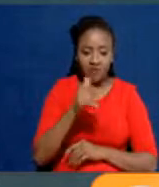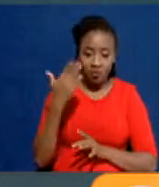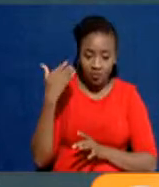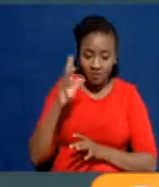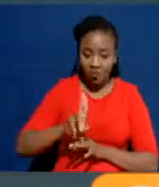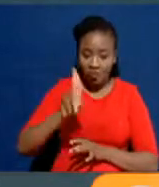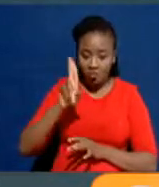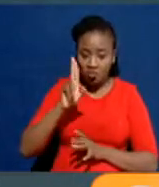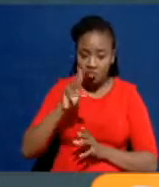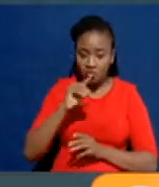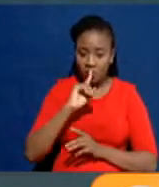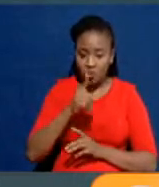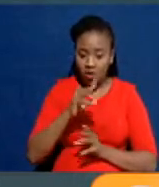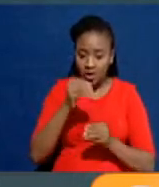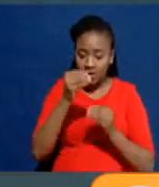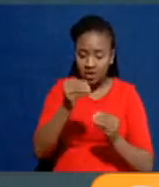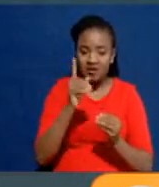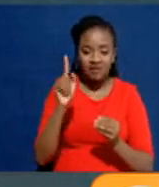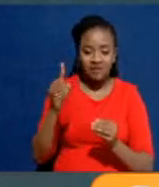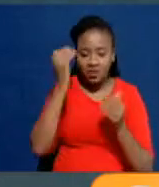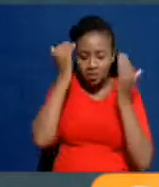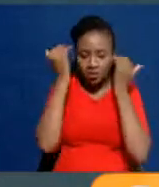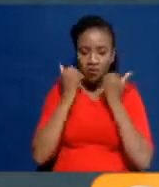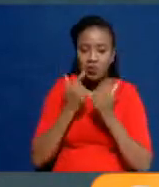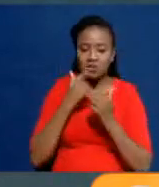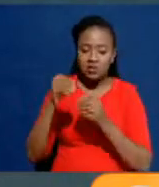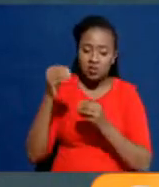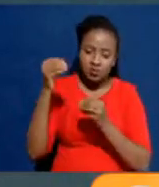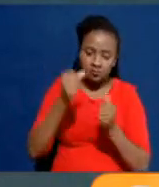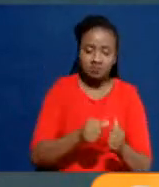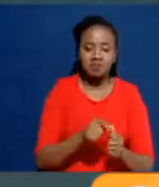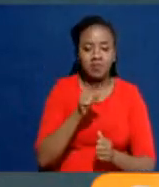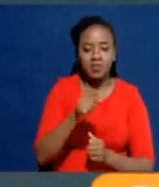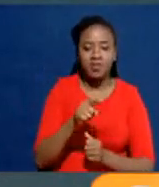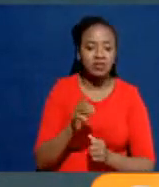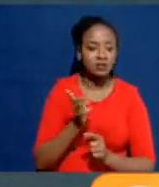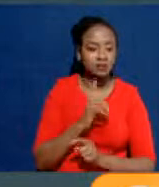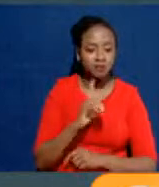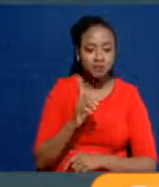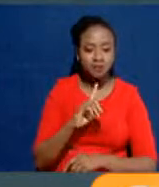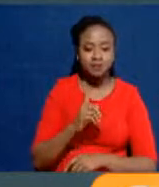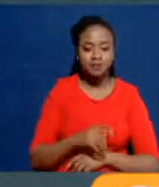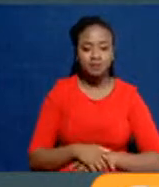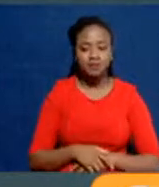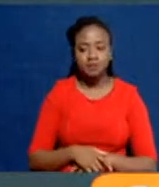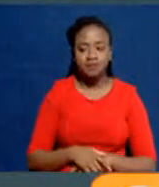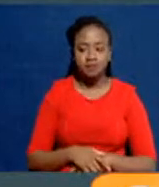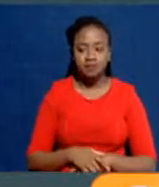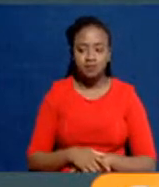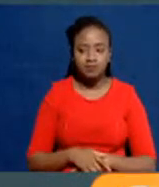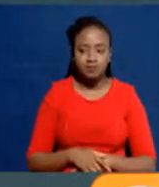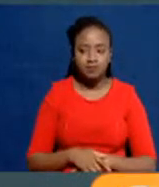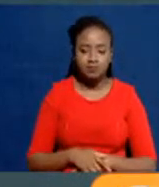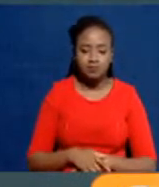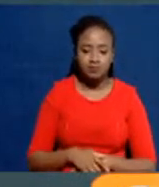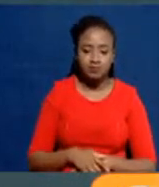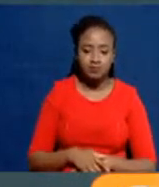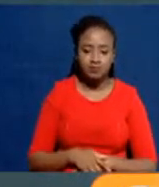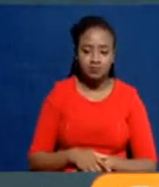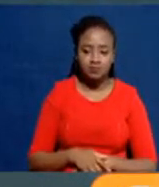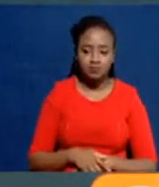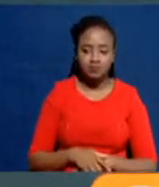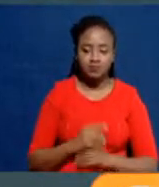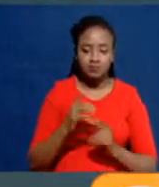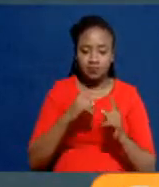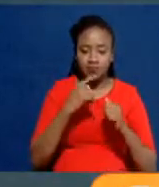president, Uhuru Kenyatta, reorganizing the government and placing independent institutions under the control of the AG and cabinet secretaries. And then